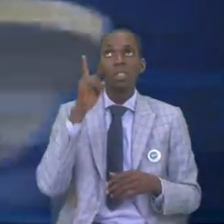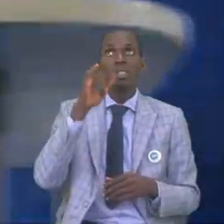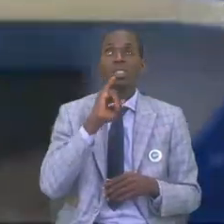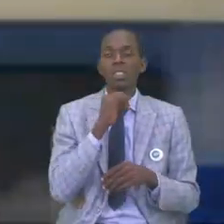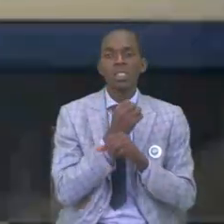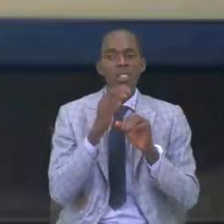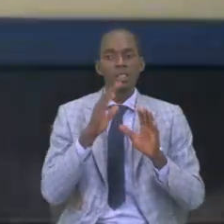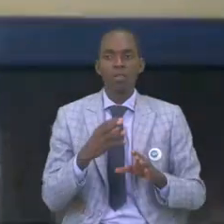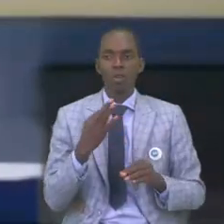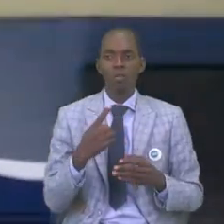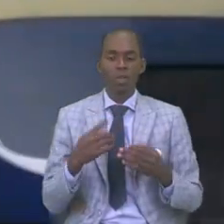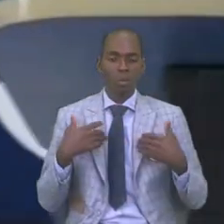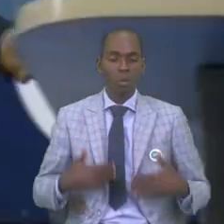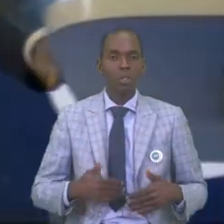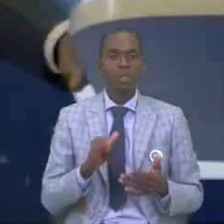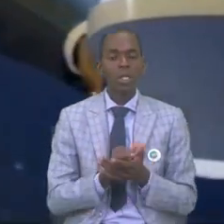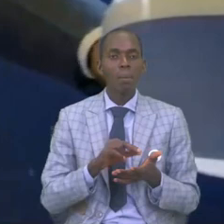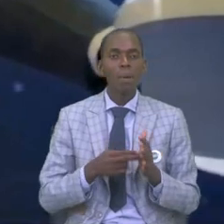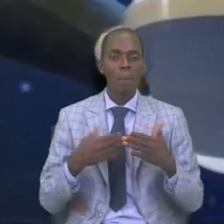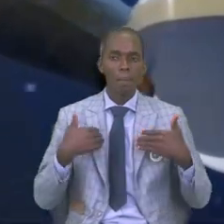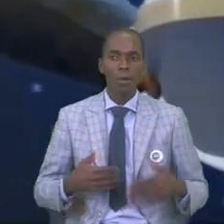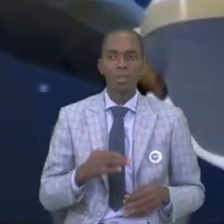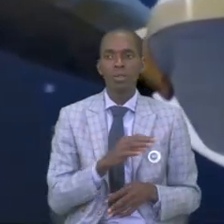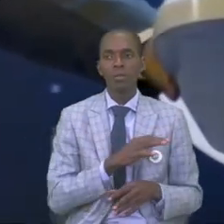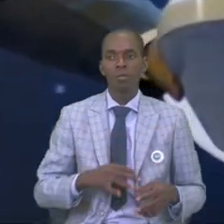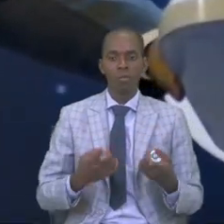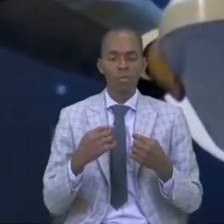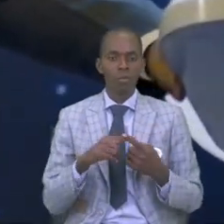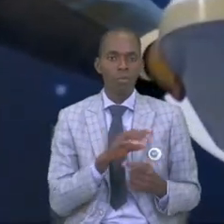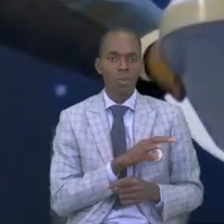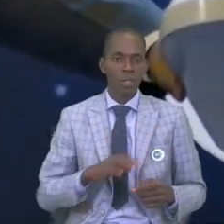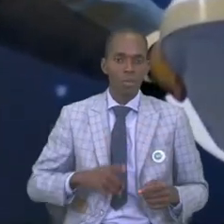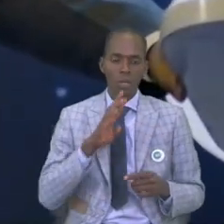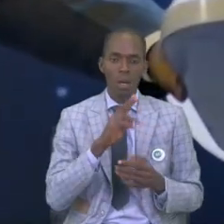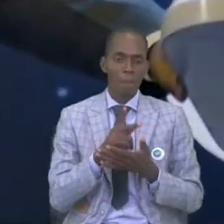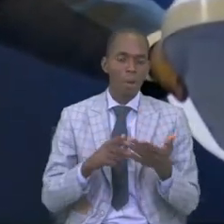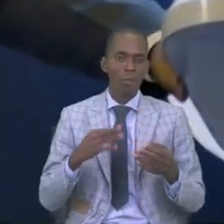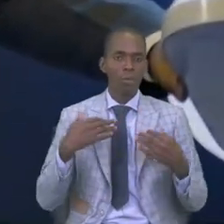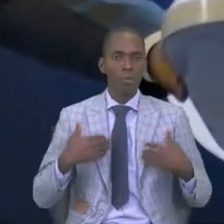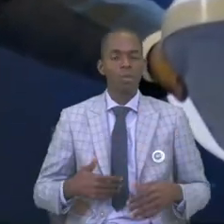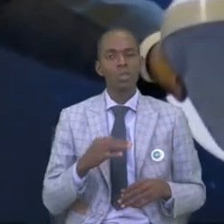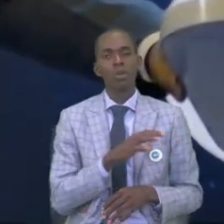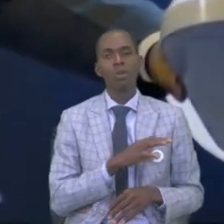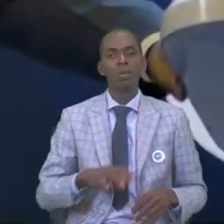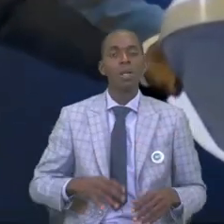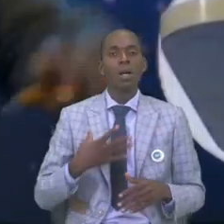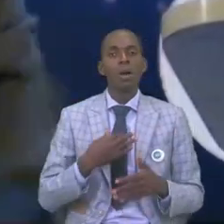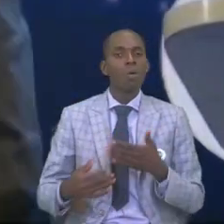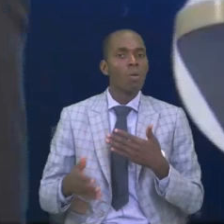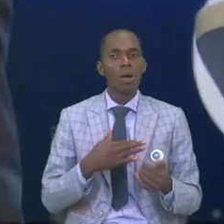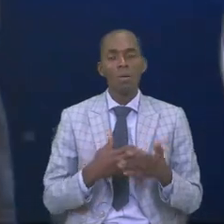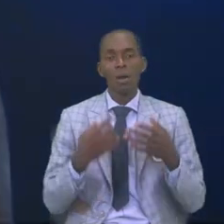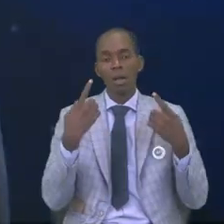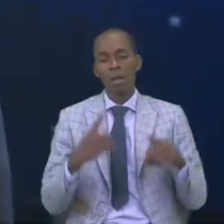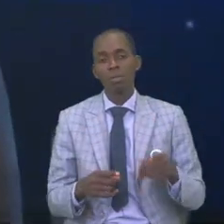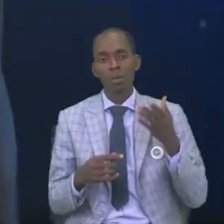the body. That's the body of Christ. You come to Christ and you're part of the body of Christ, and whatever happens there,